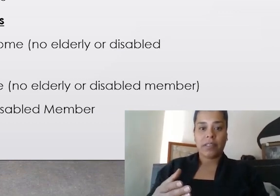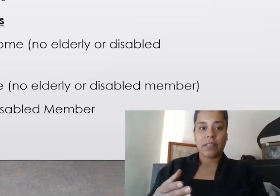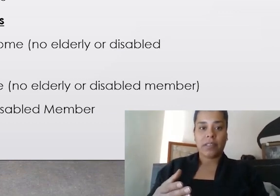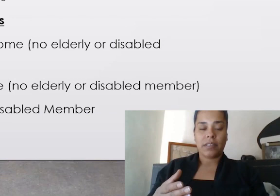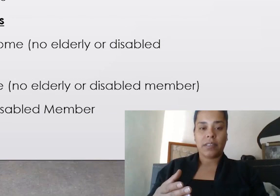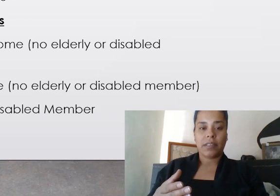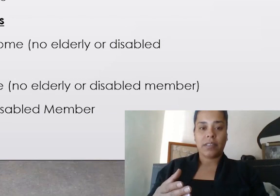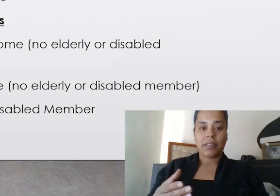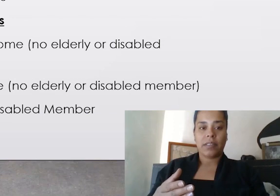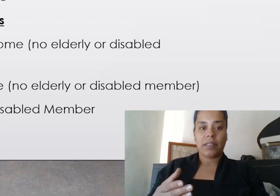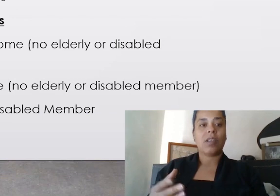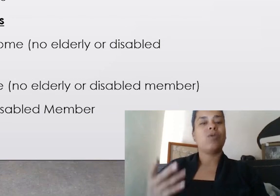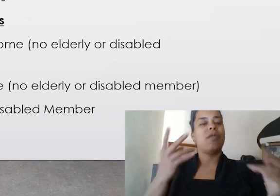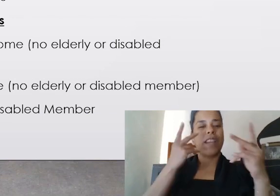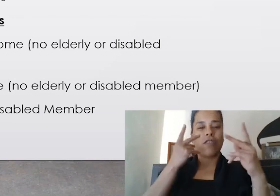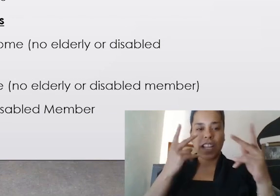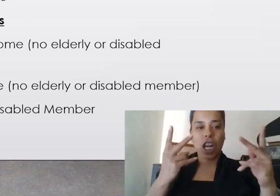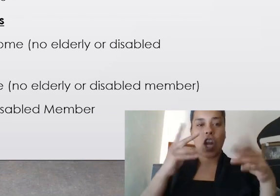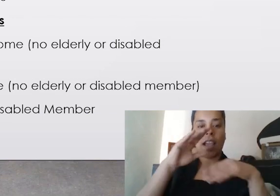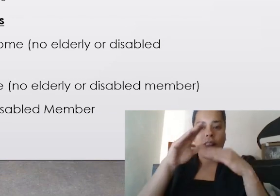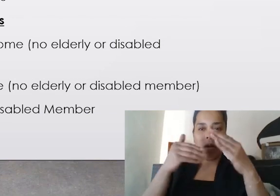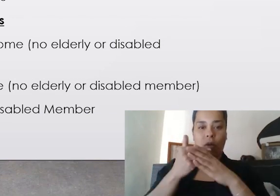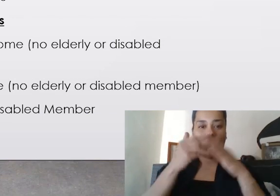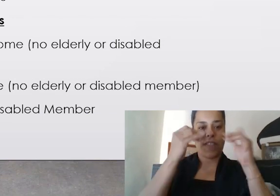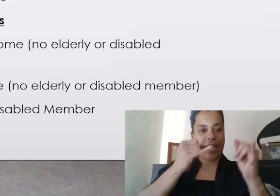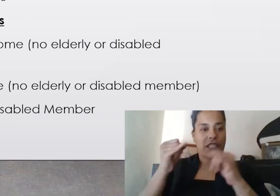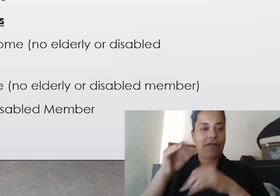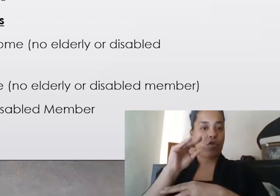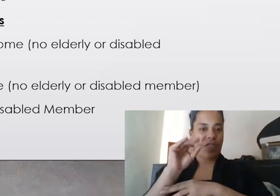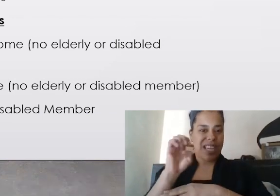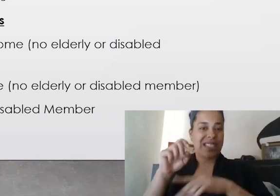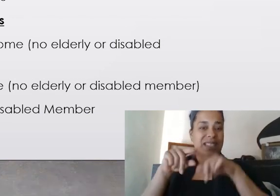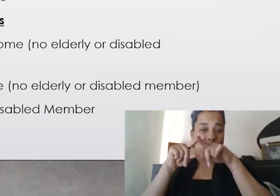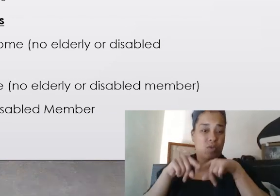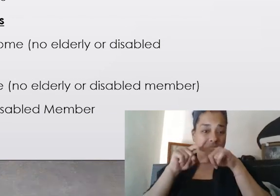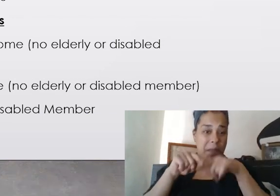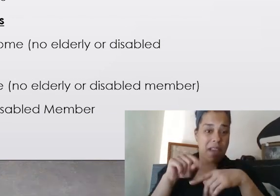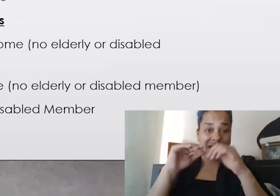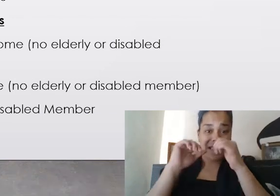at all these different cases. So you fall under